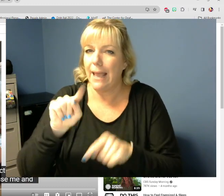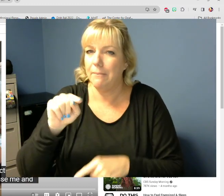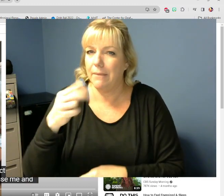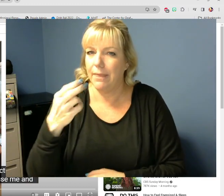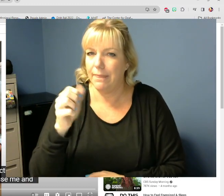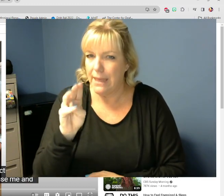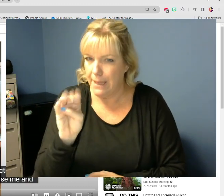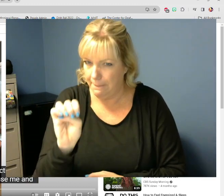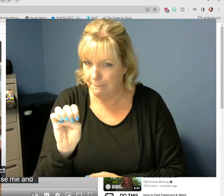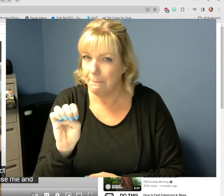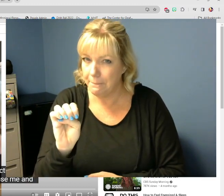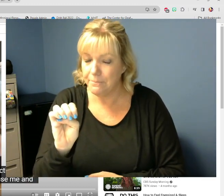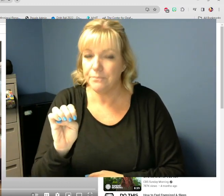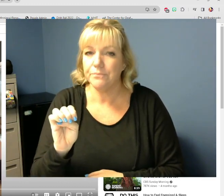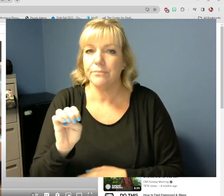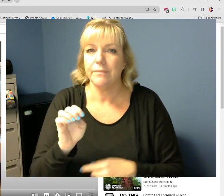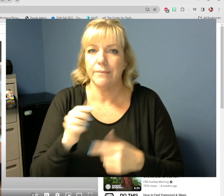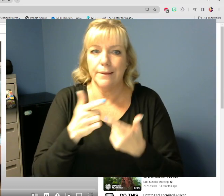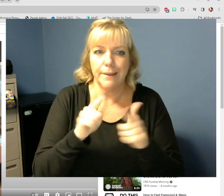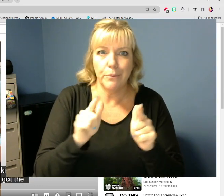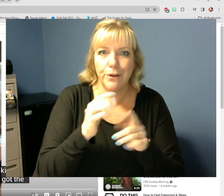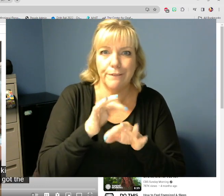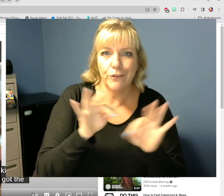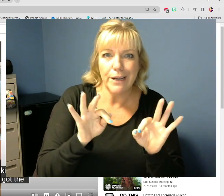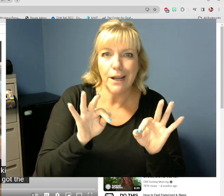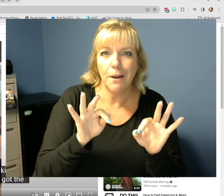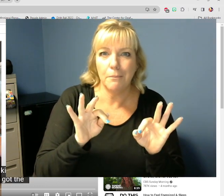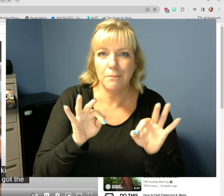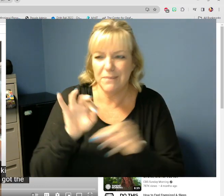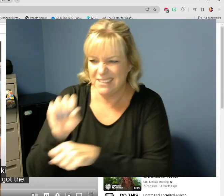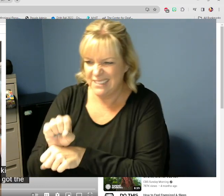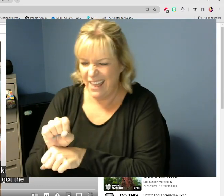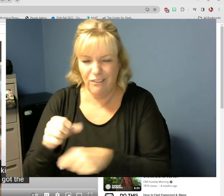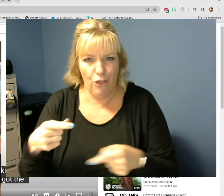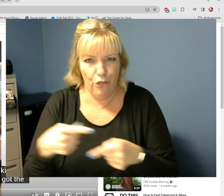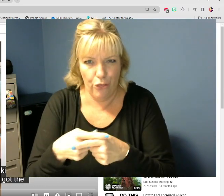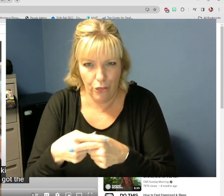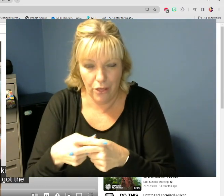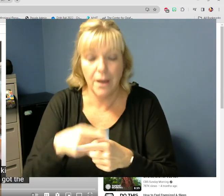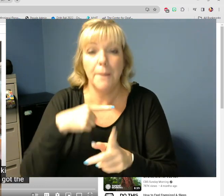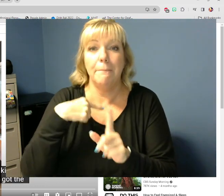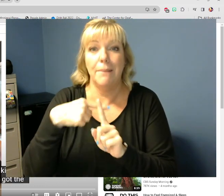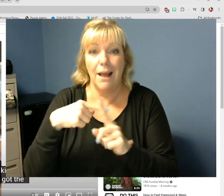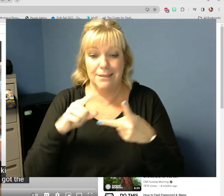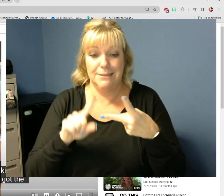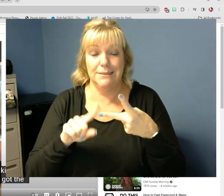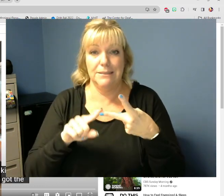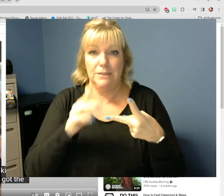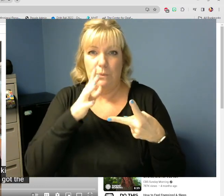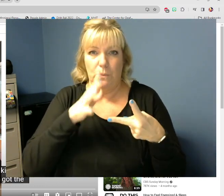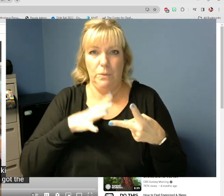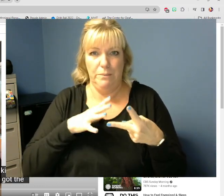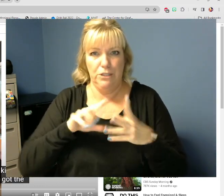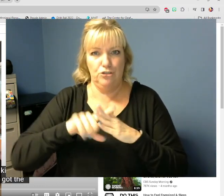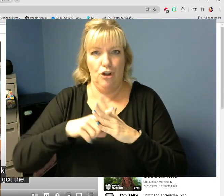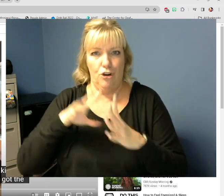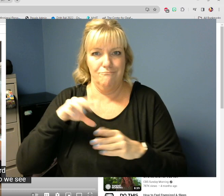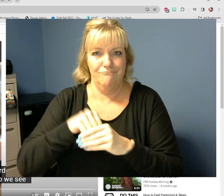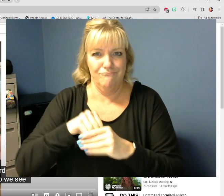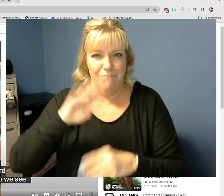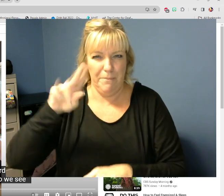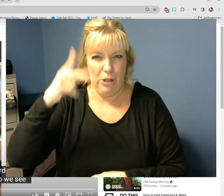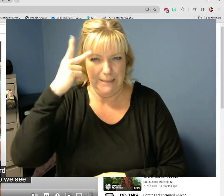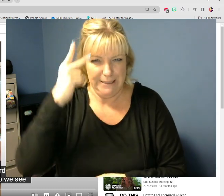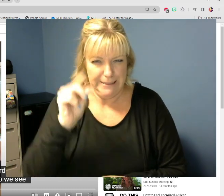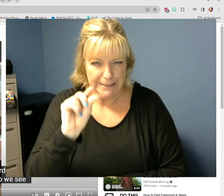and freedom, excuse me, and the ways in which we're seeing women kind of be a little bit more political. So first we've got, the